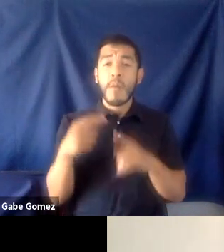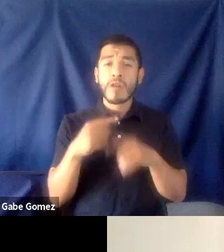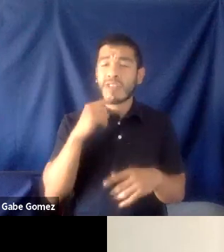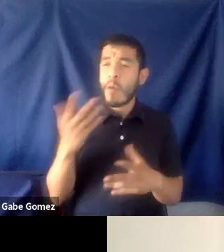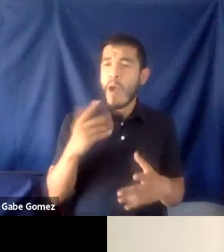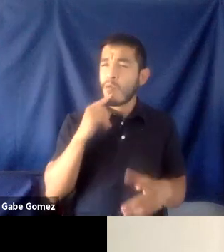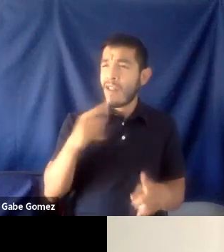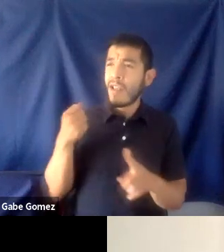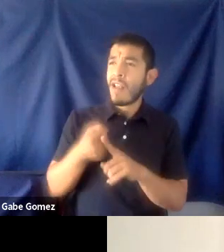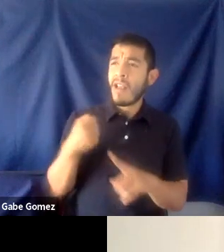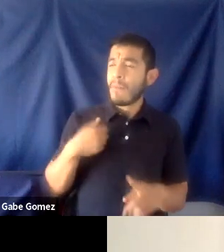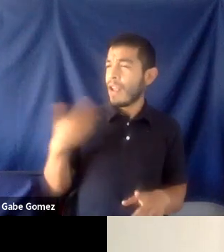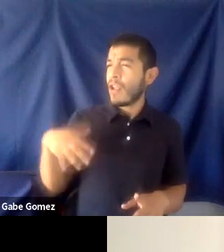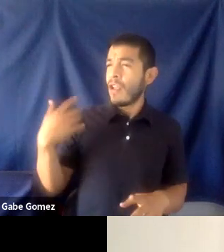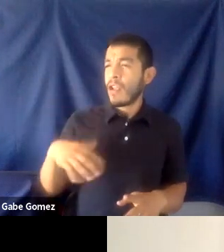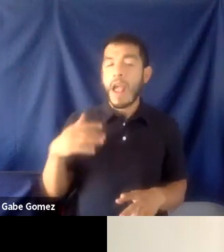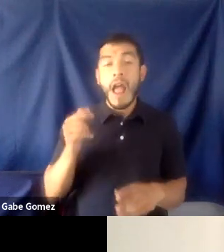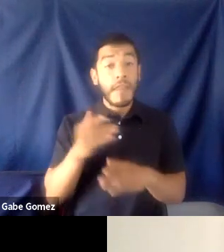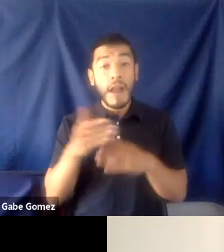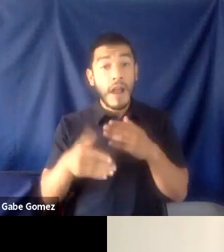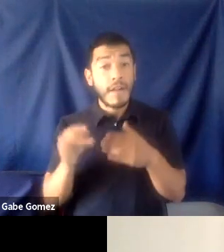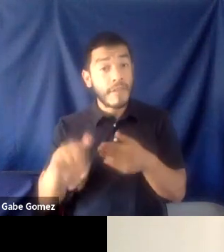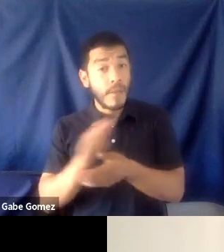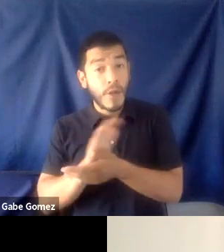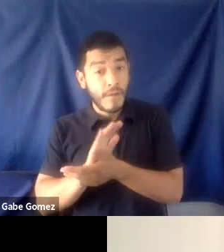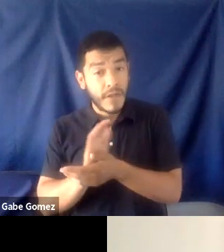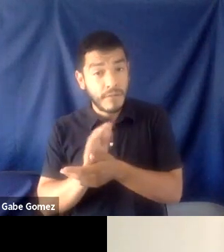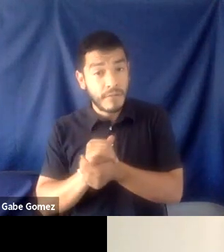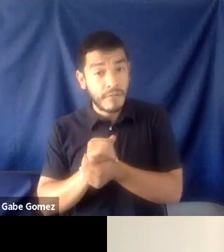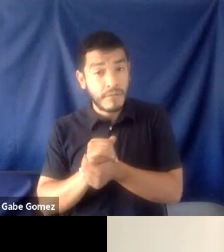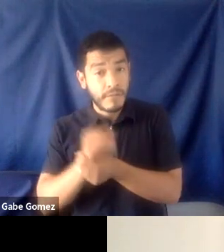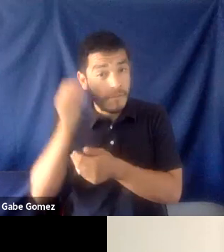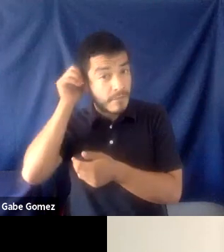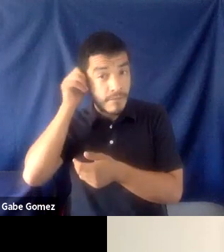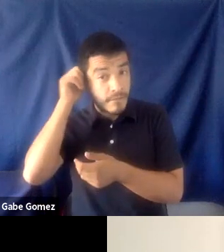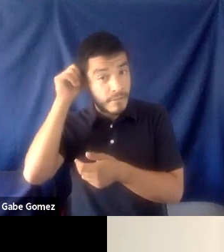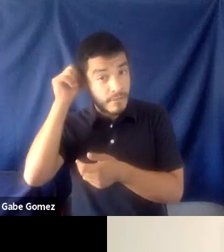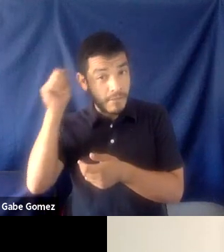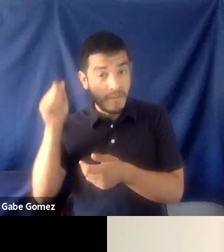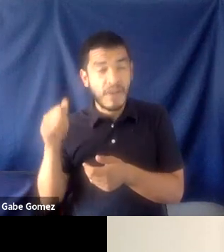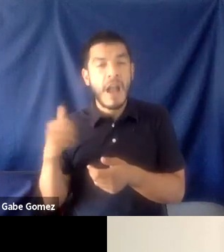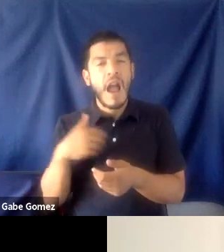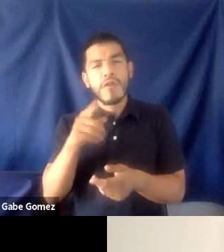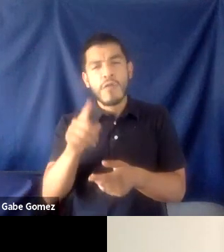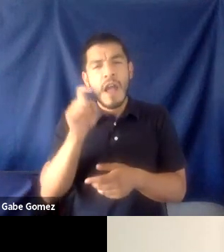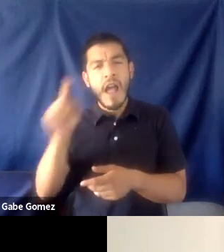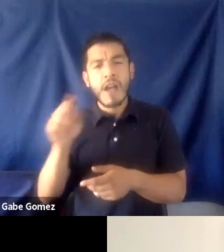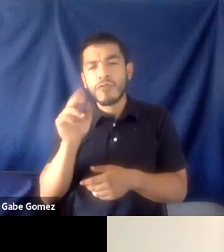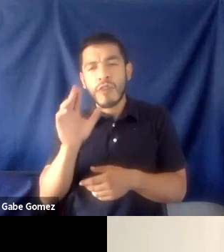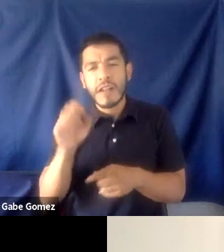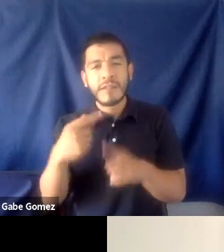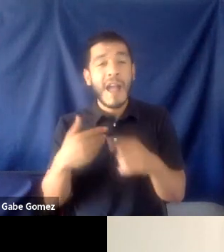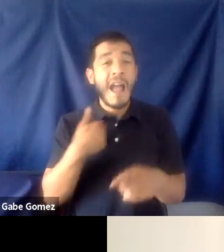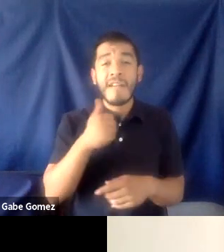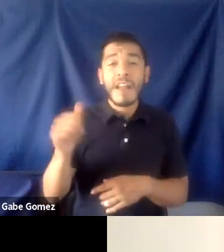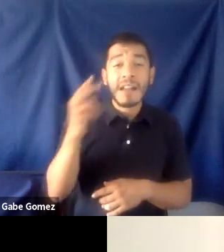at the end, towards the end of the film, you know, you asked Grace about having any